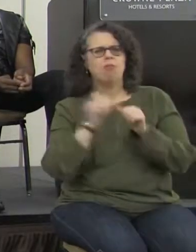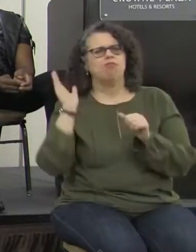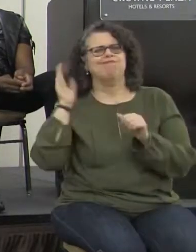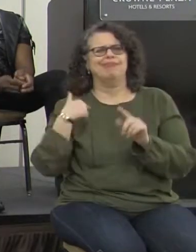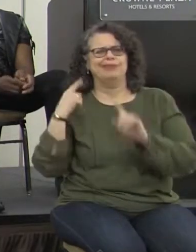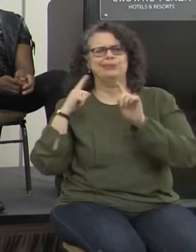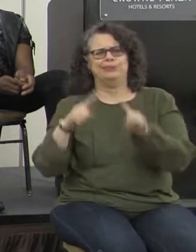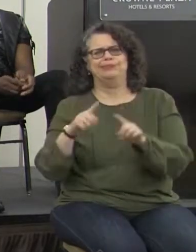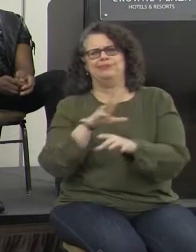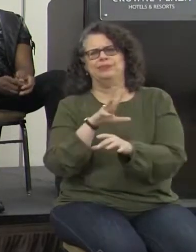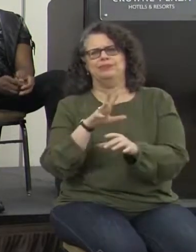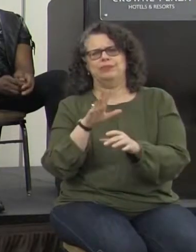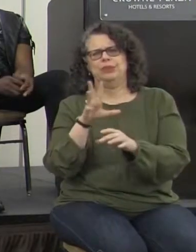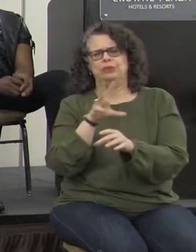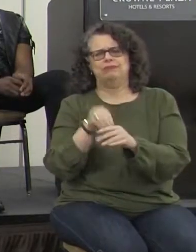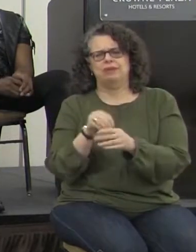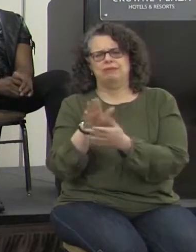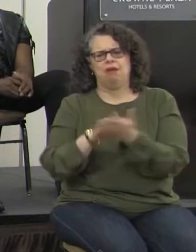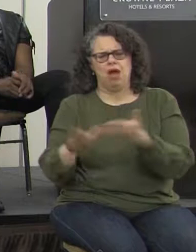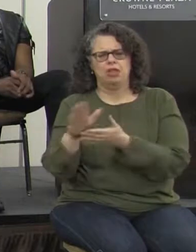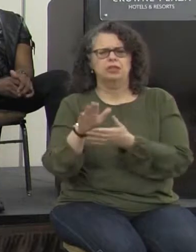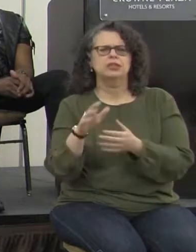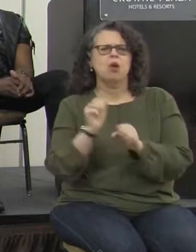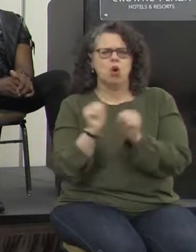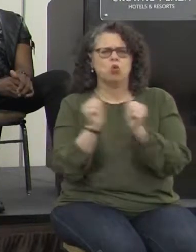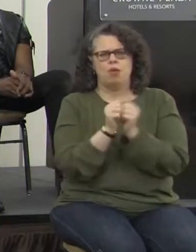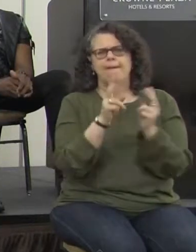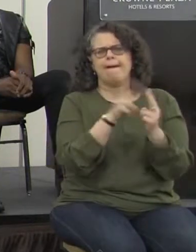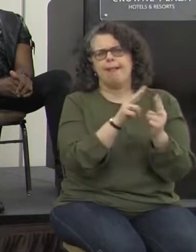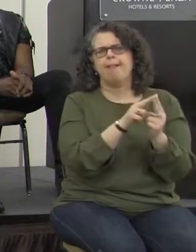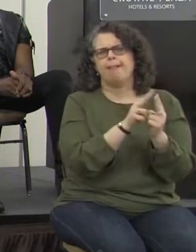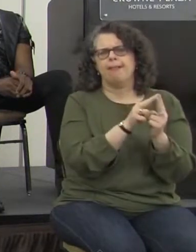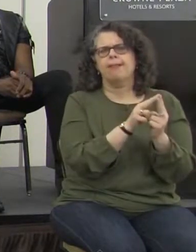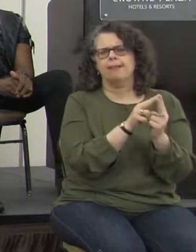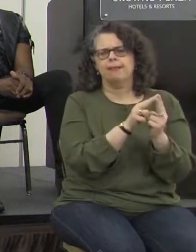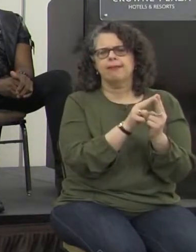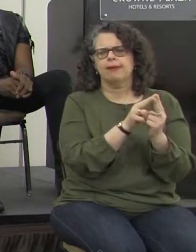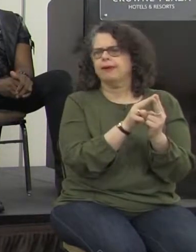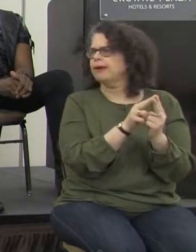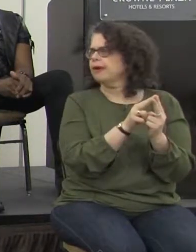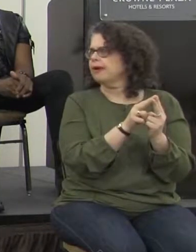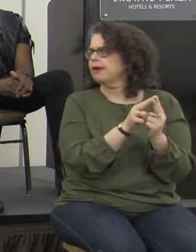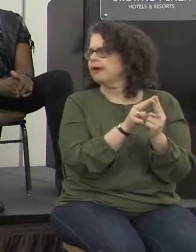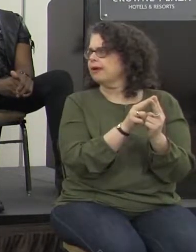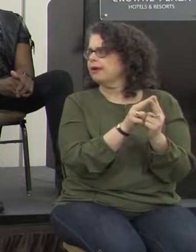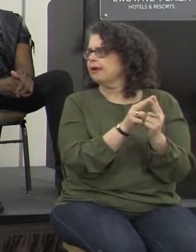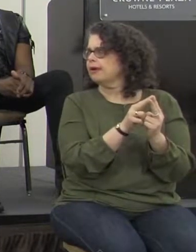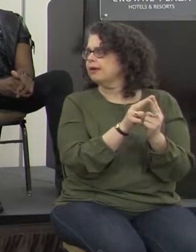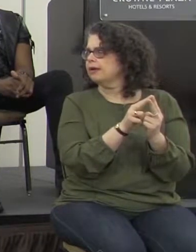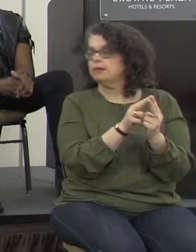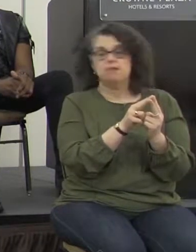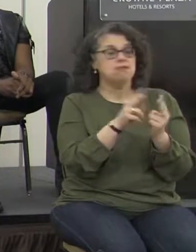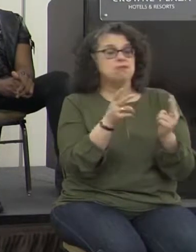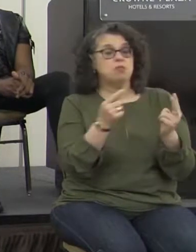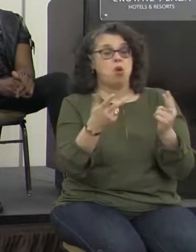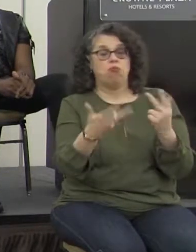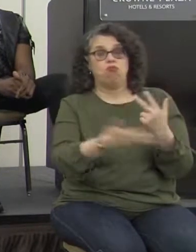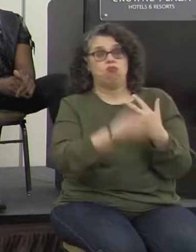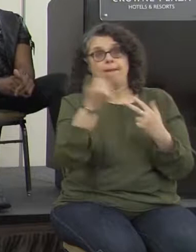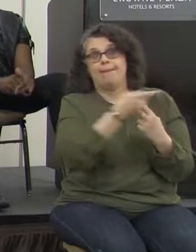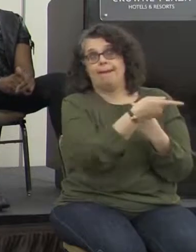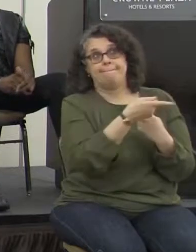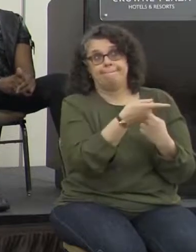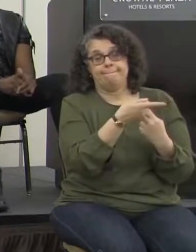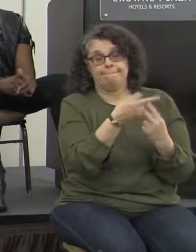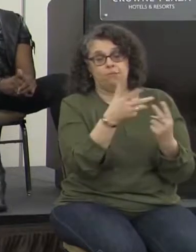college, this couple that I worked with got robbed. And